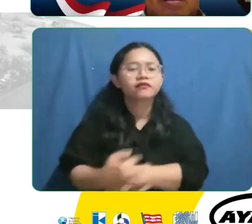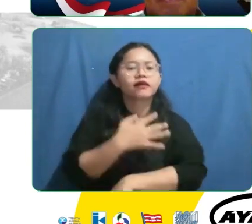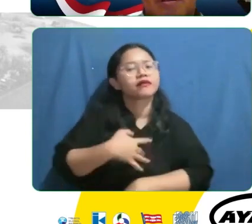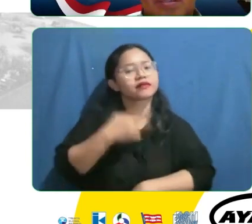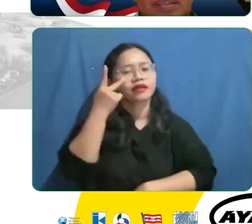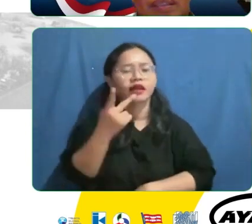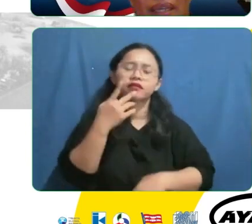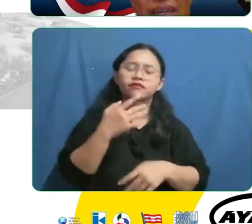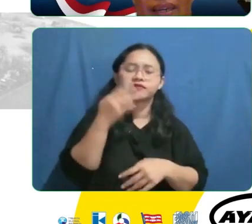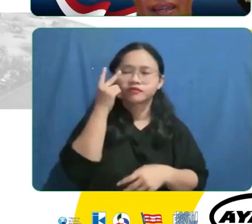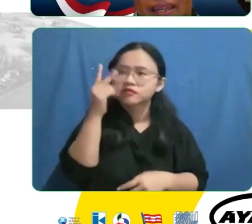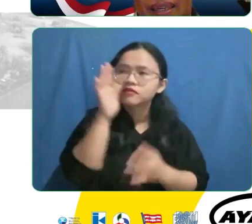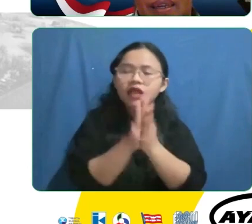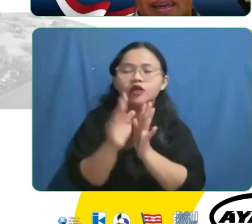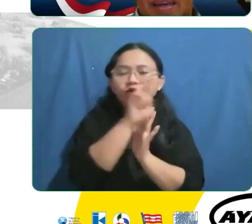vector-borne